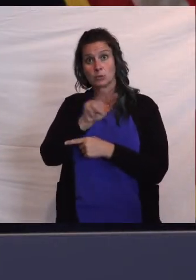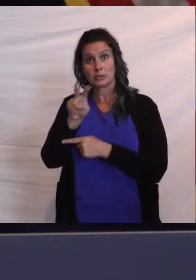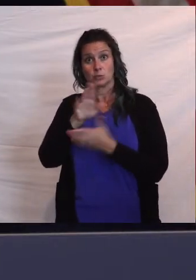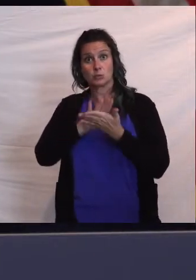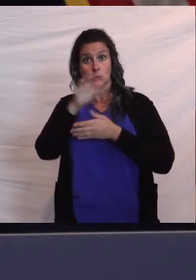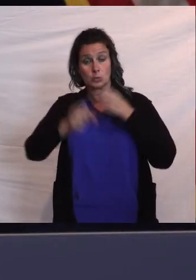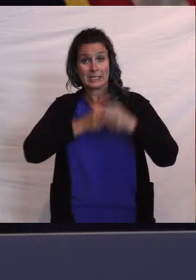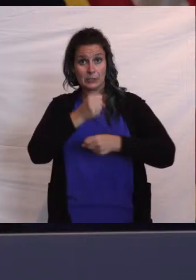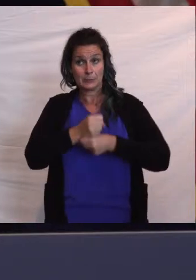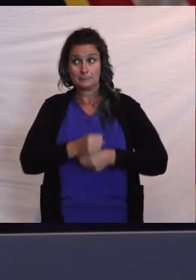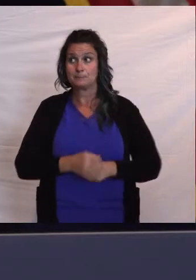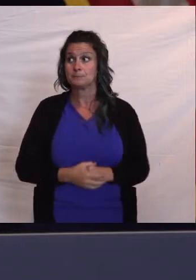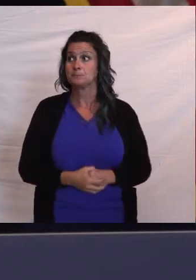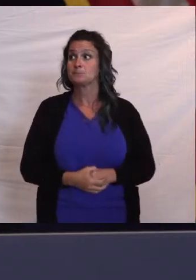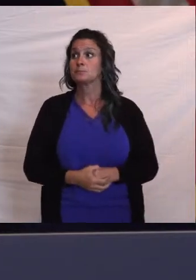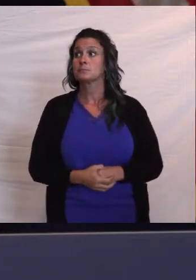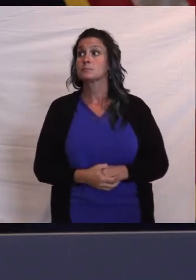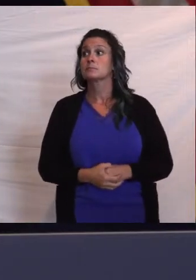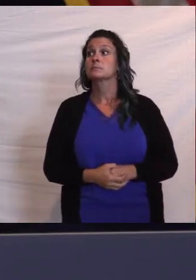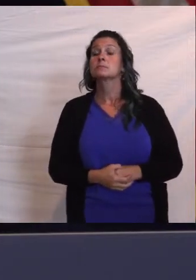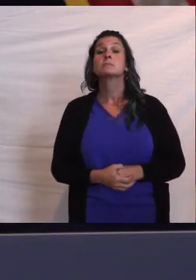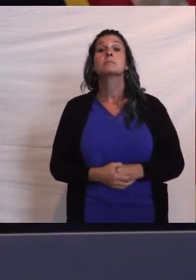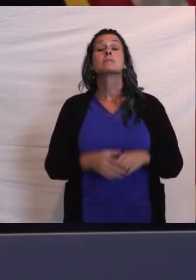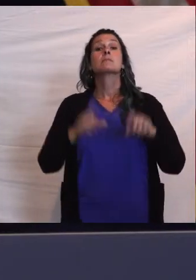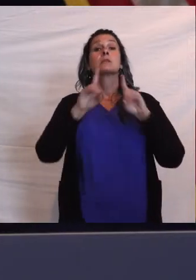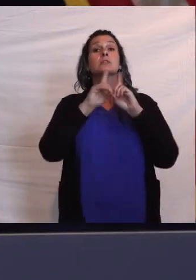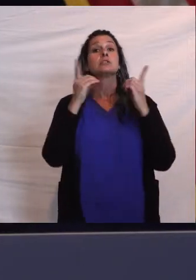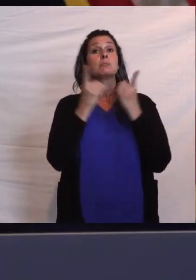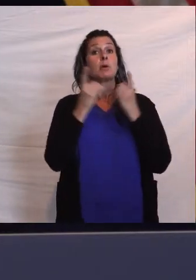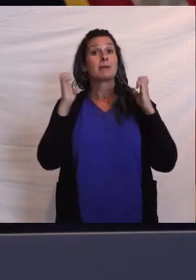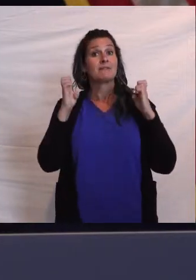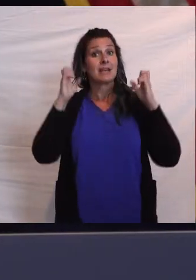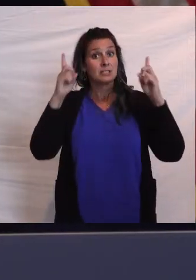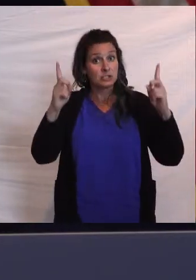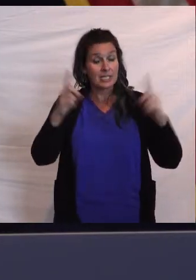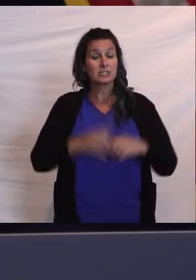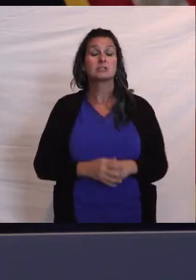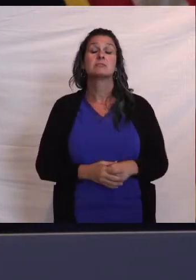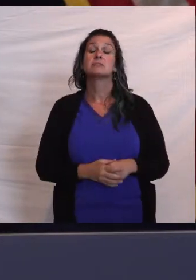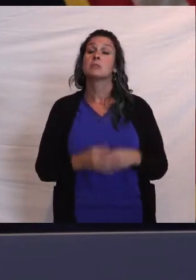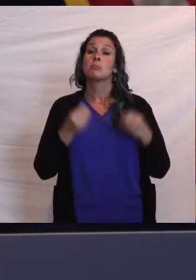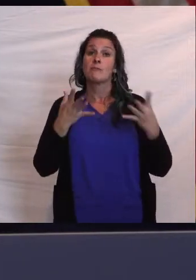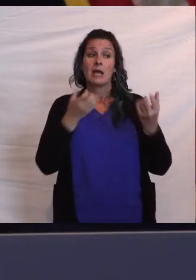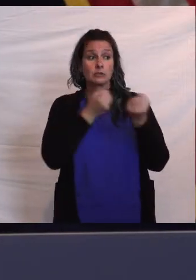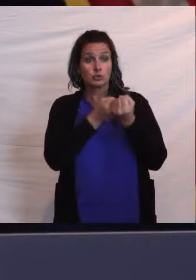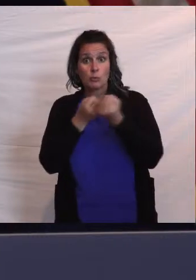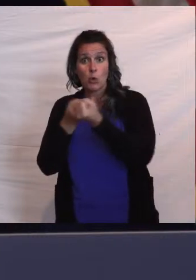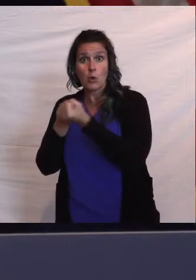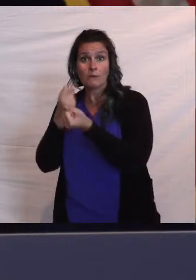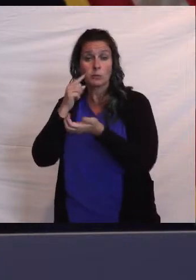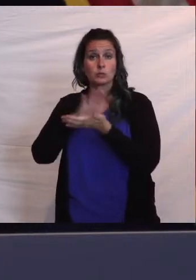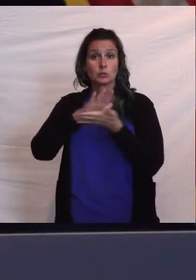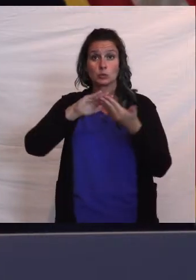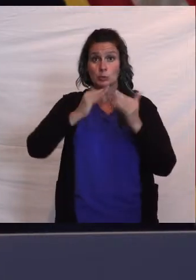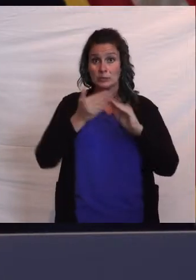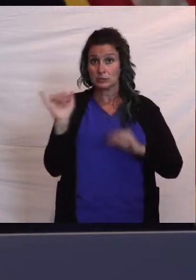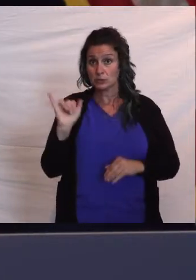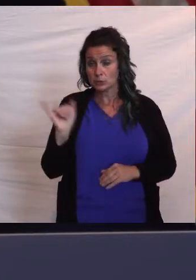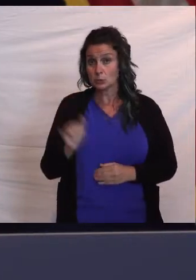2021-2022 school year. The department has taken several steps to support school communities as